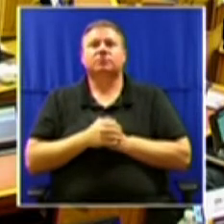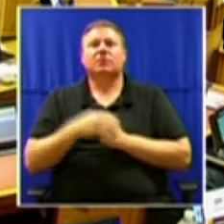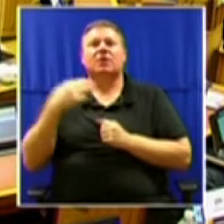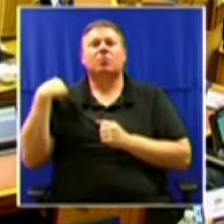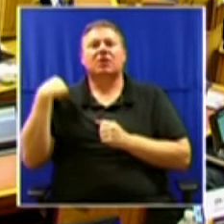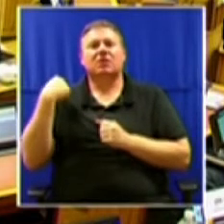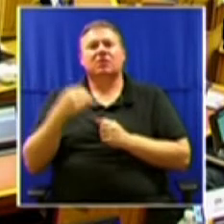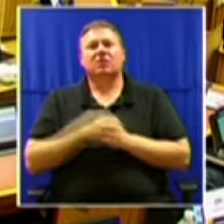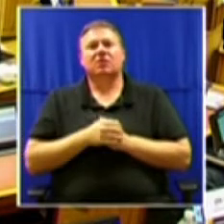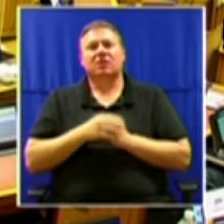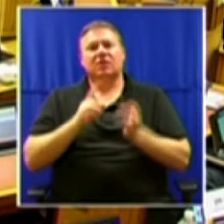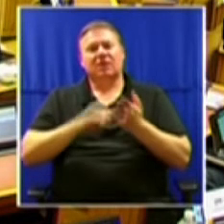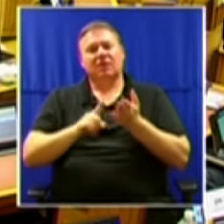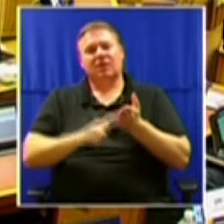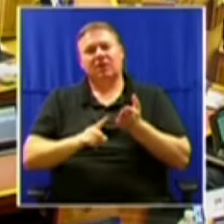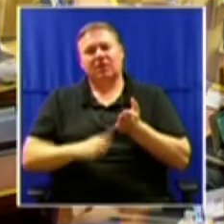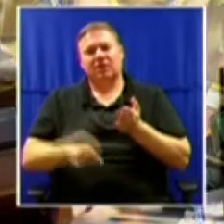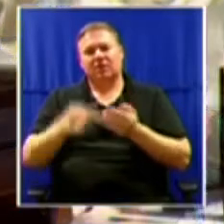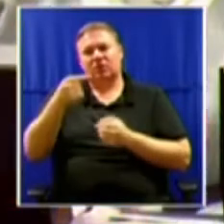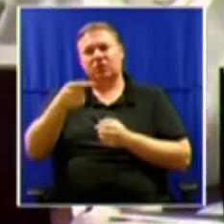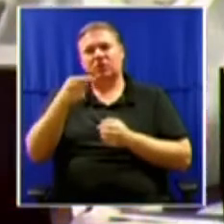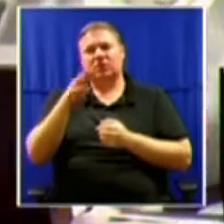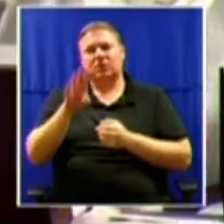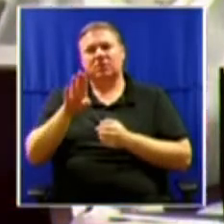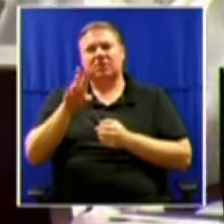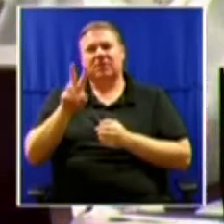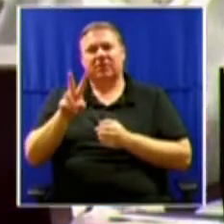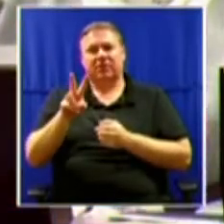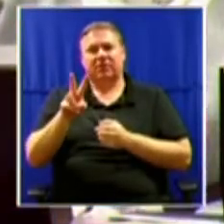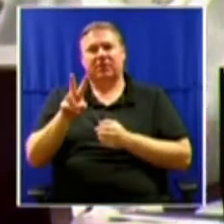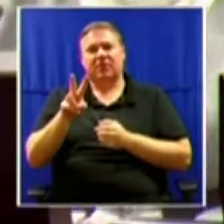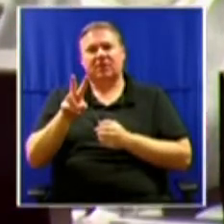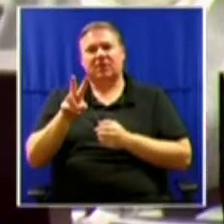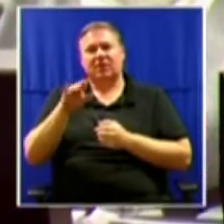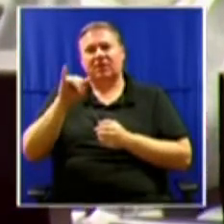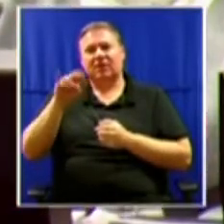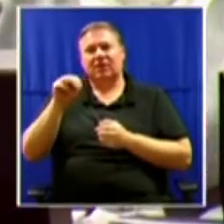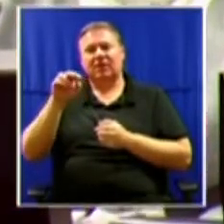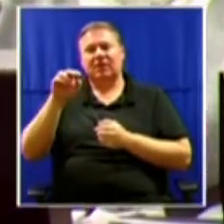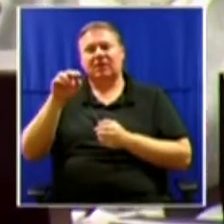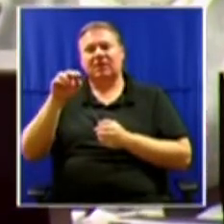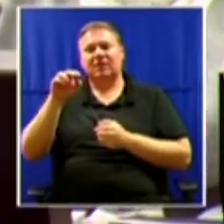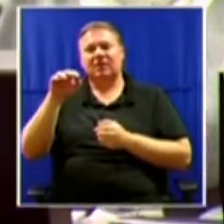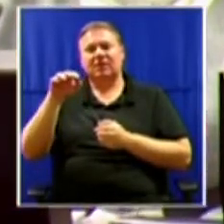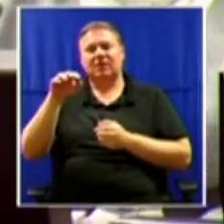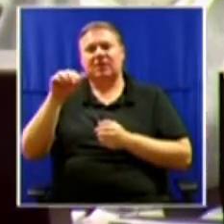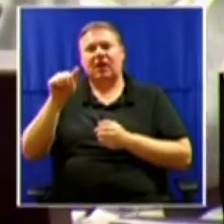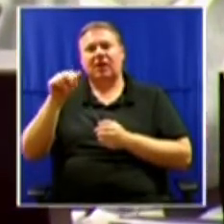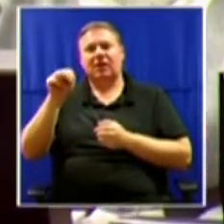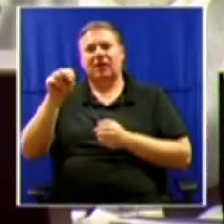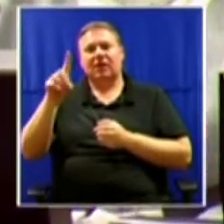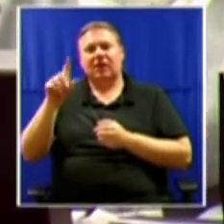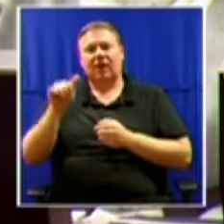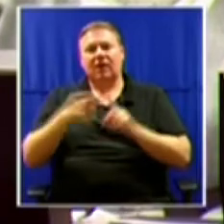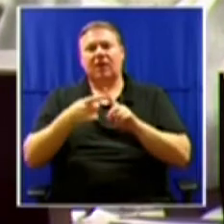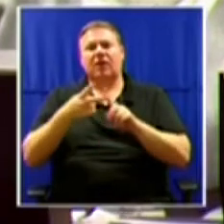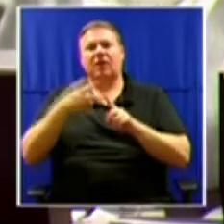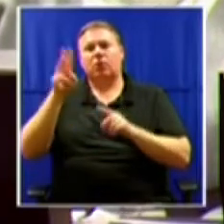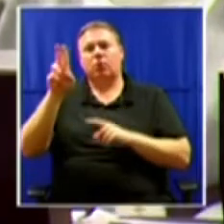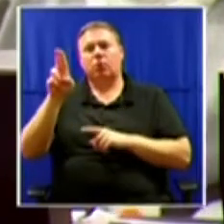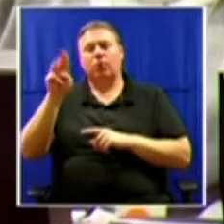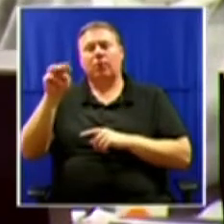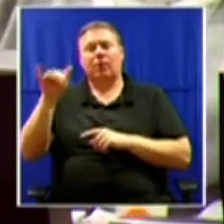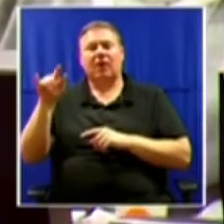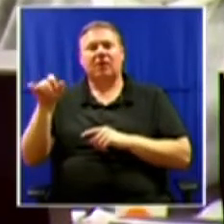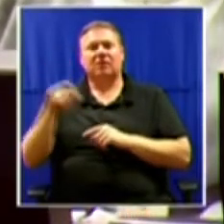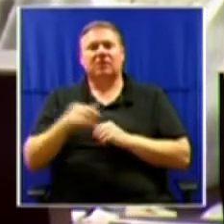us details of how many gender-based violence cases in Inyanda and Umlazi police stations that have been committed